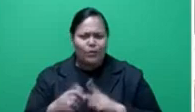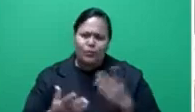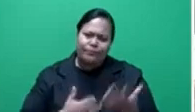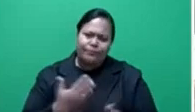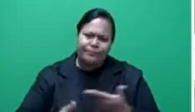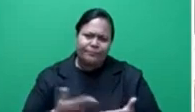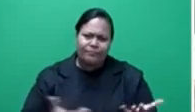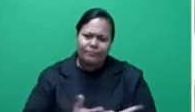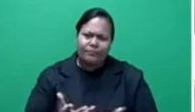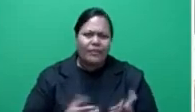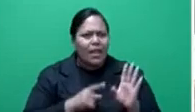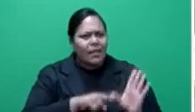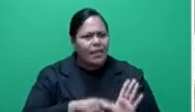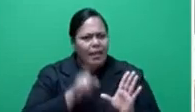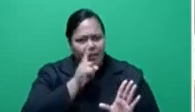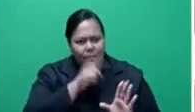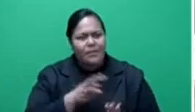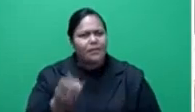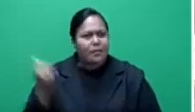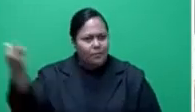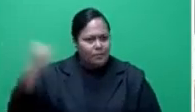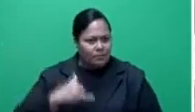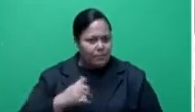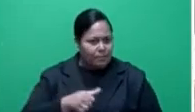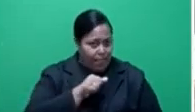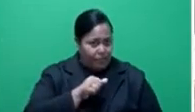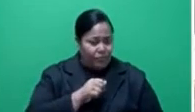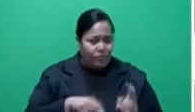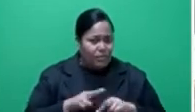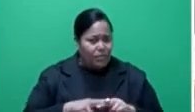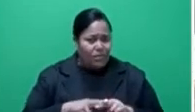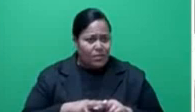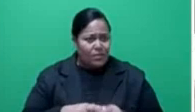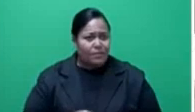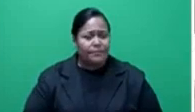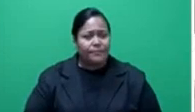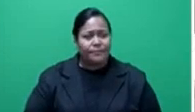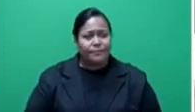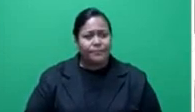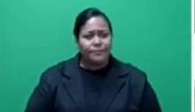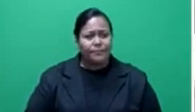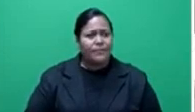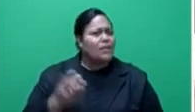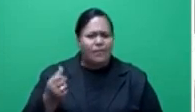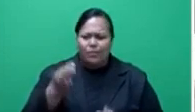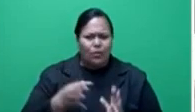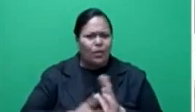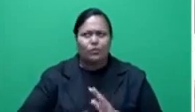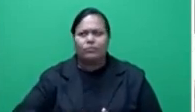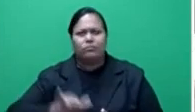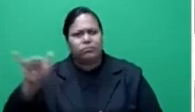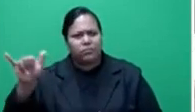of them actually, some have come back to Fiji. Some don't want to go to Fiji because of the opportunities that Fiji is offering. For example, in the